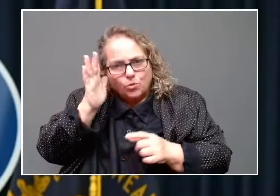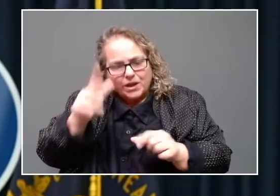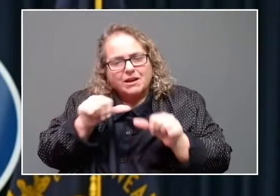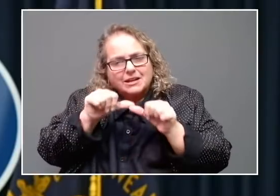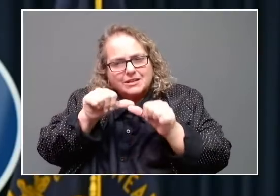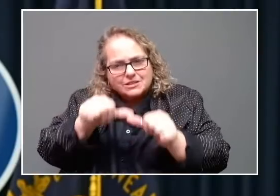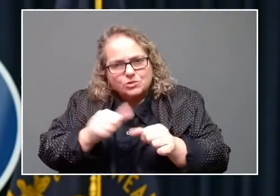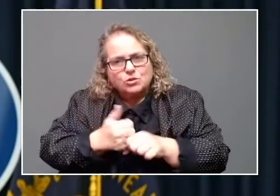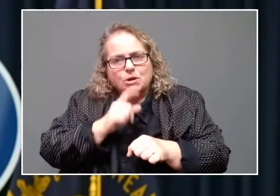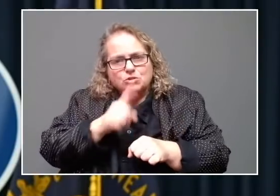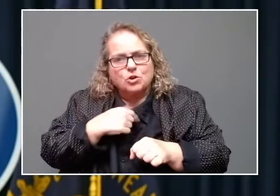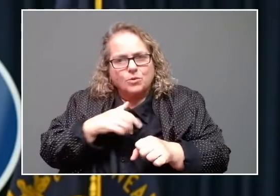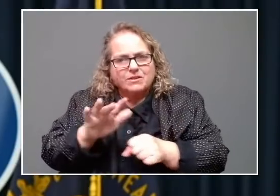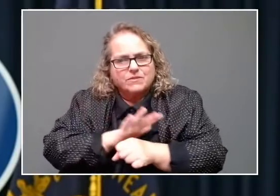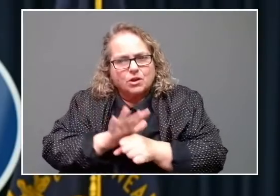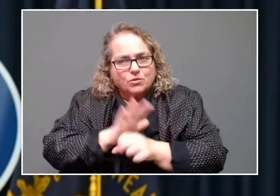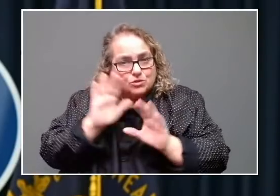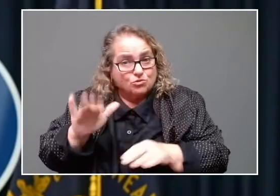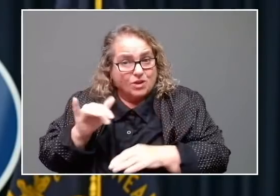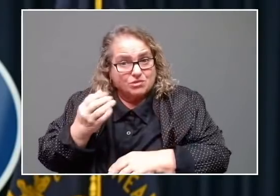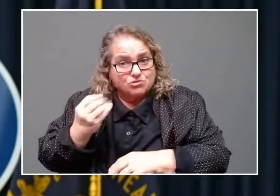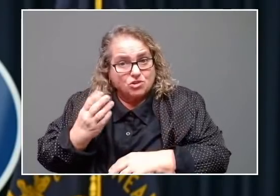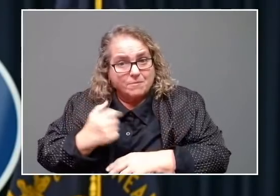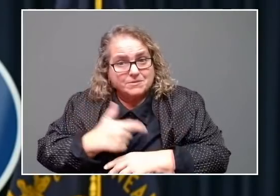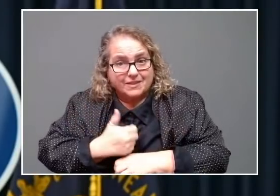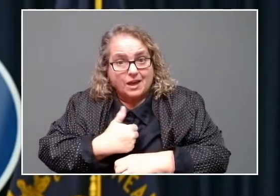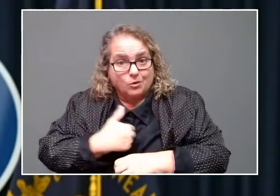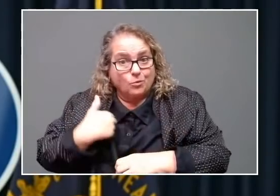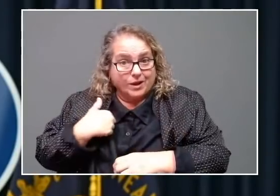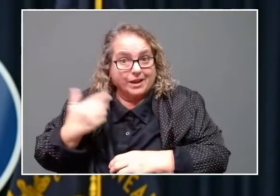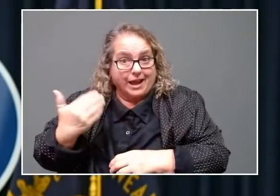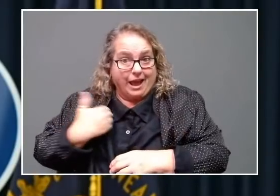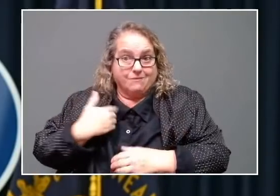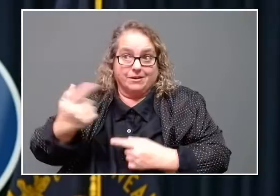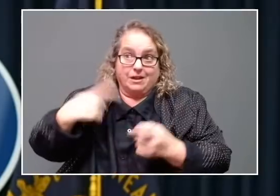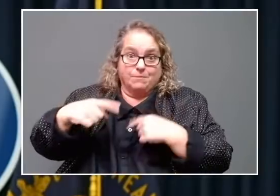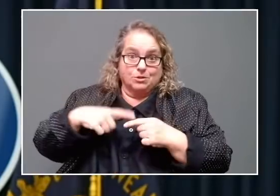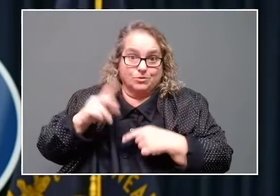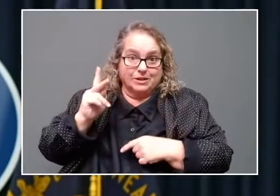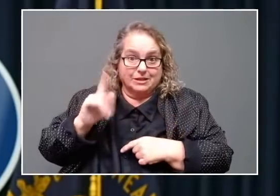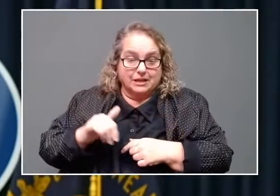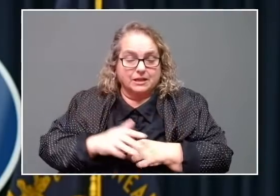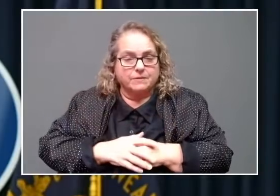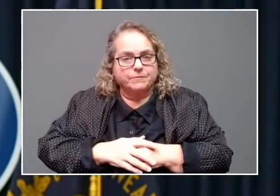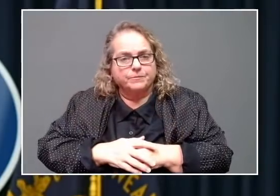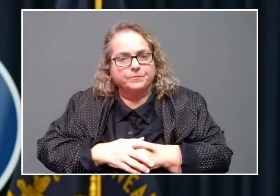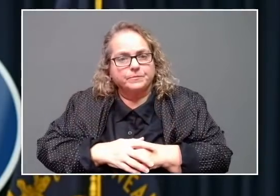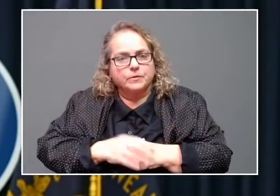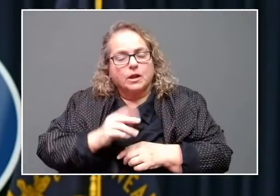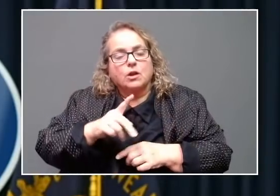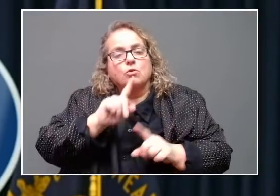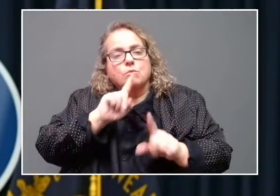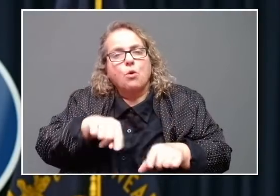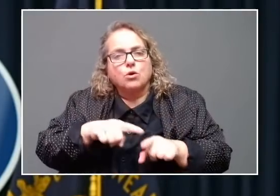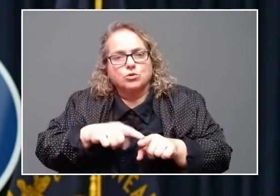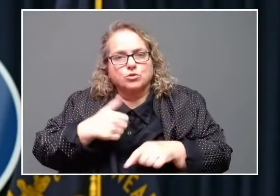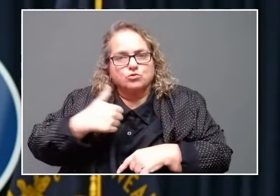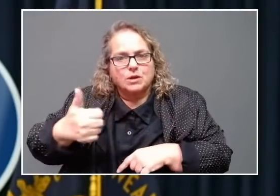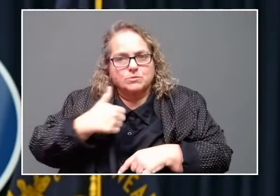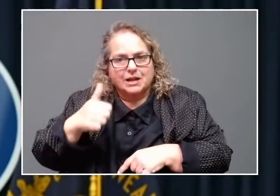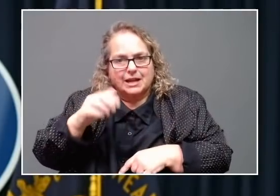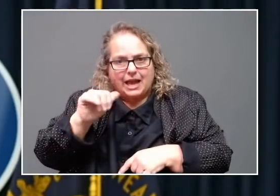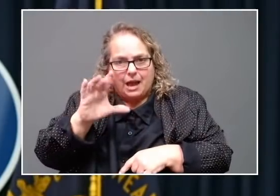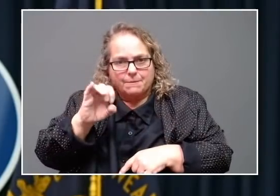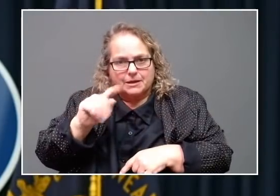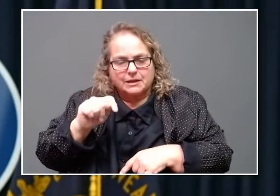that we're creating. Report from the Transportation Cabinet. Let's start with the different conditions that we have